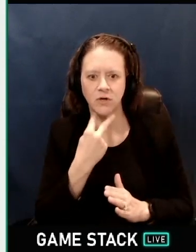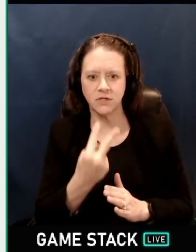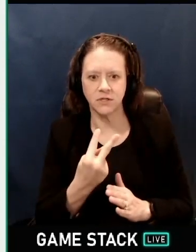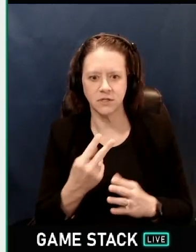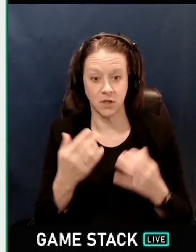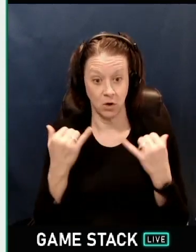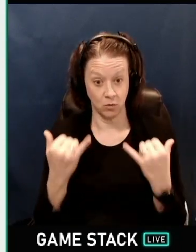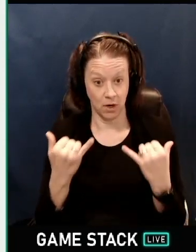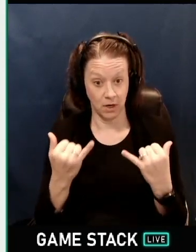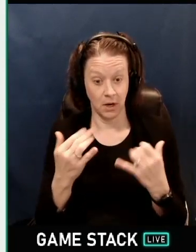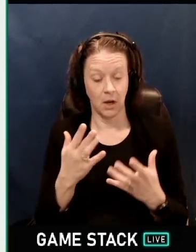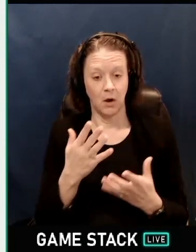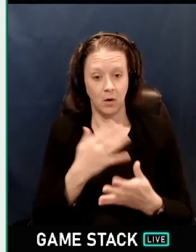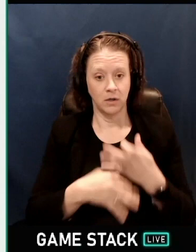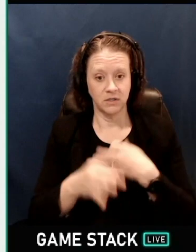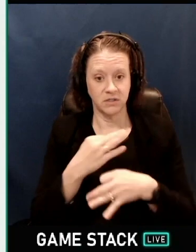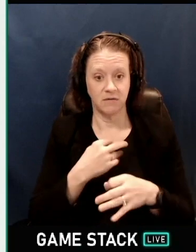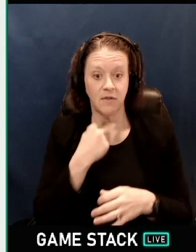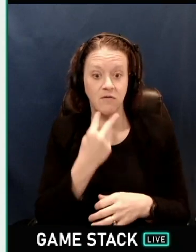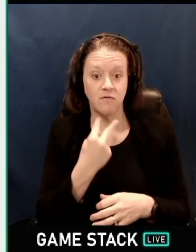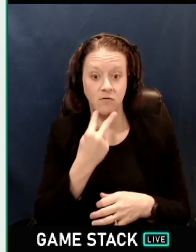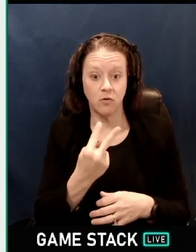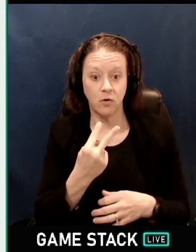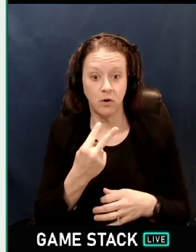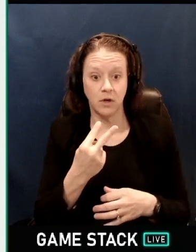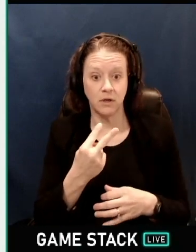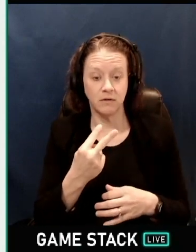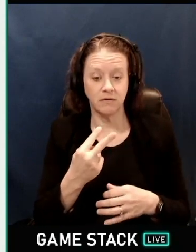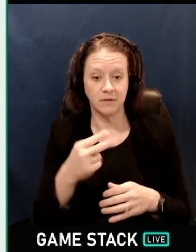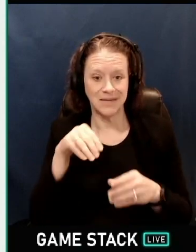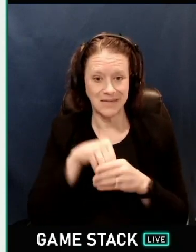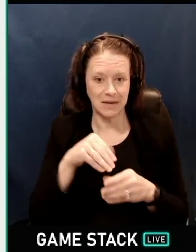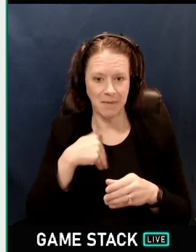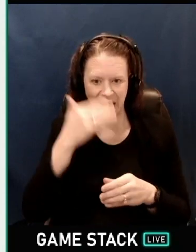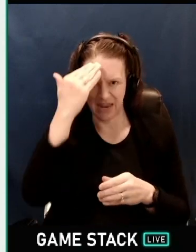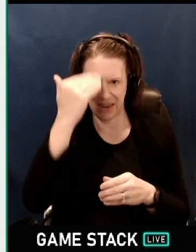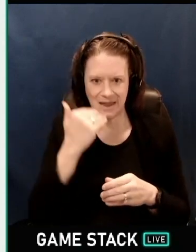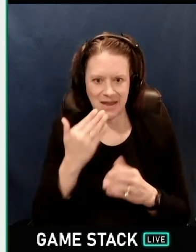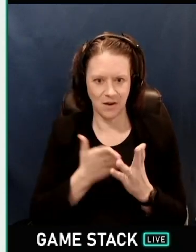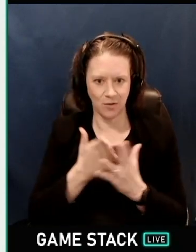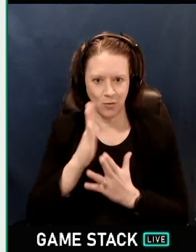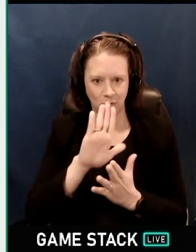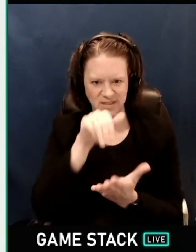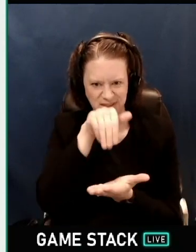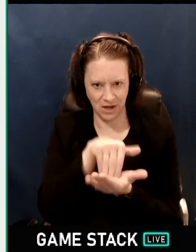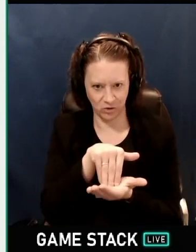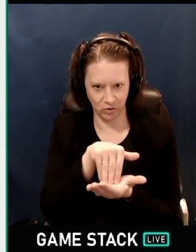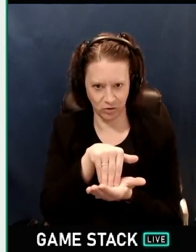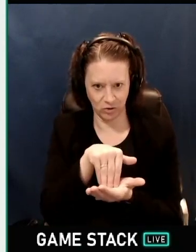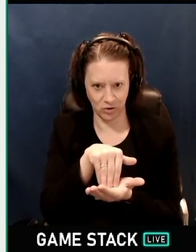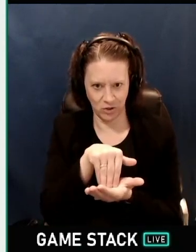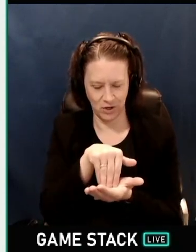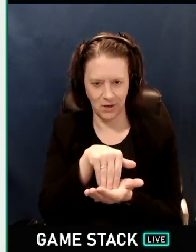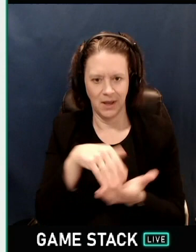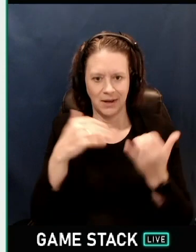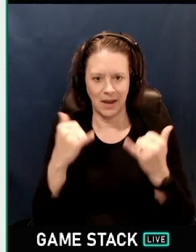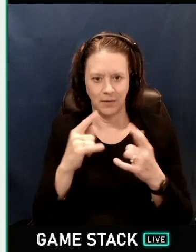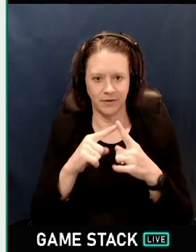than the voice coming sort of in my head through the center channel, it's now sort of out